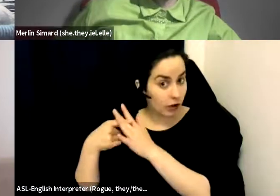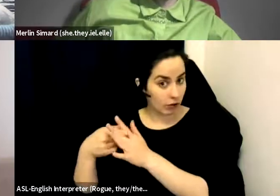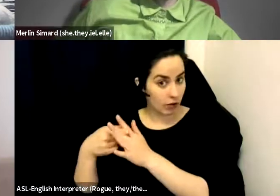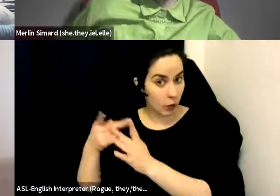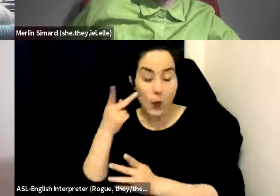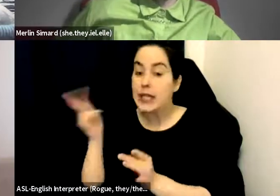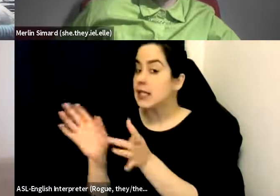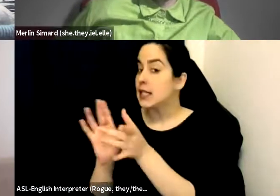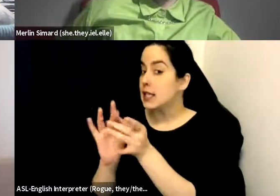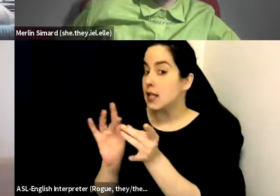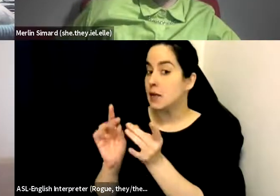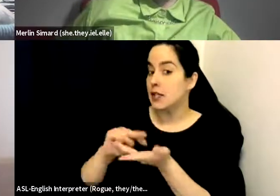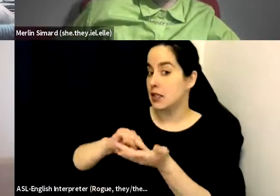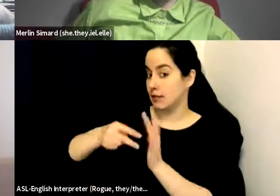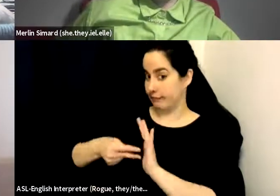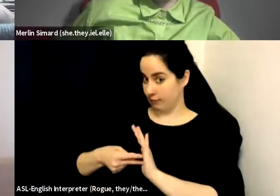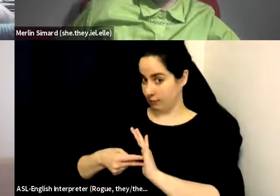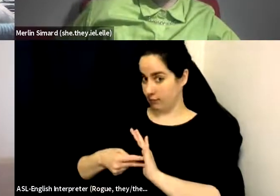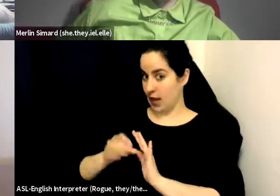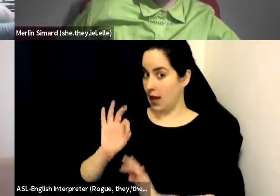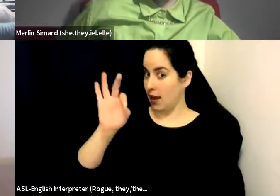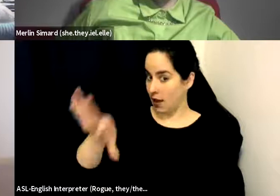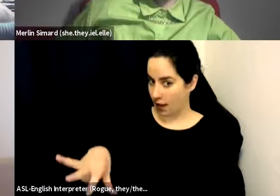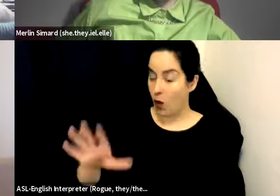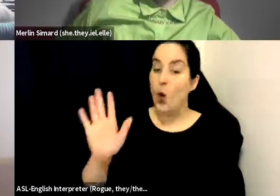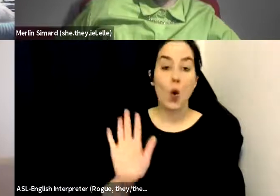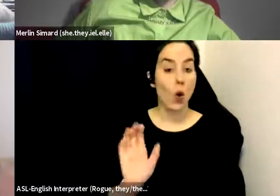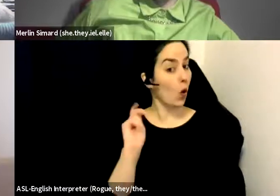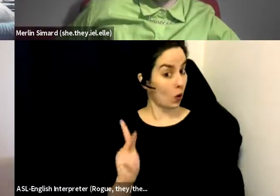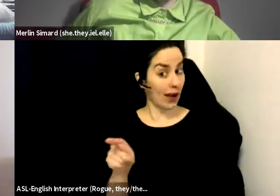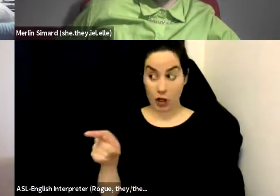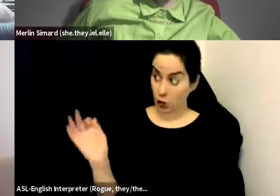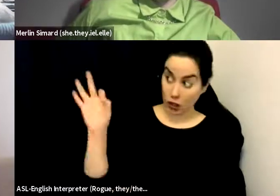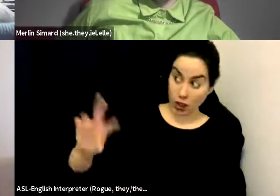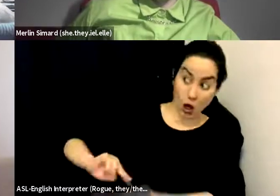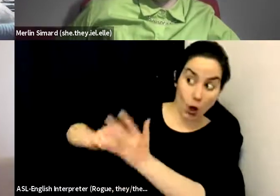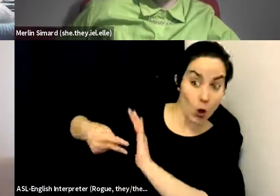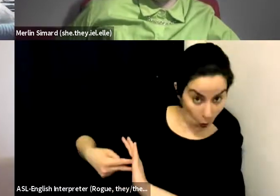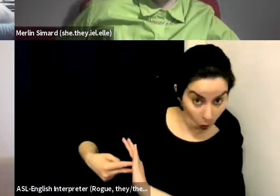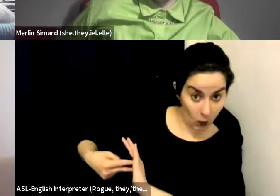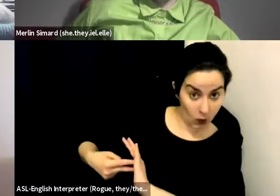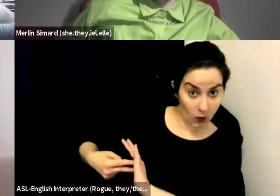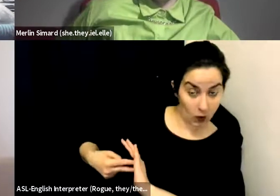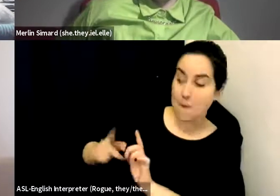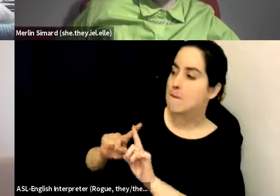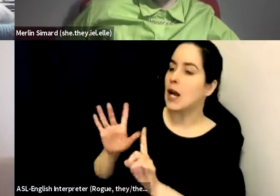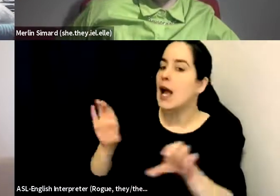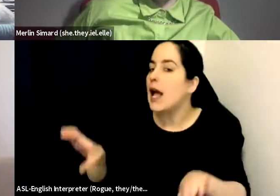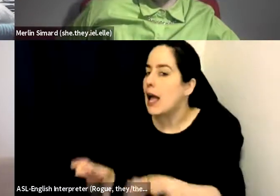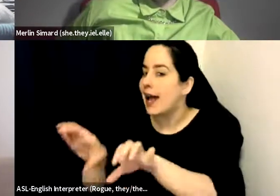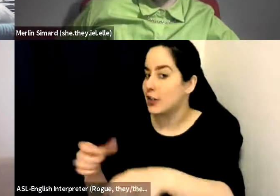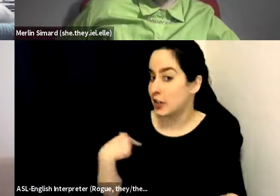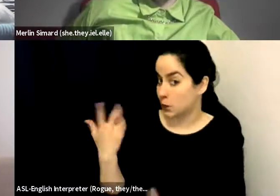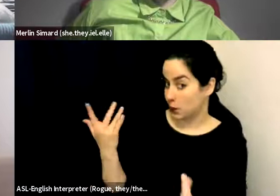intention, and now is when we wait to see and we push for action. Mm-hmm. And I think